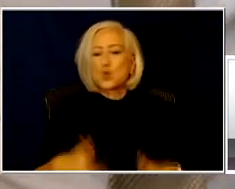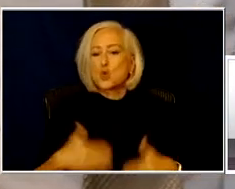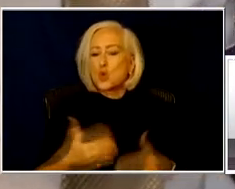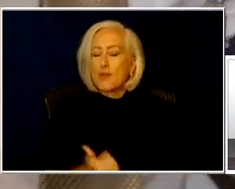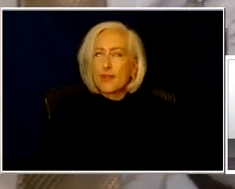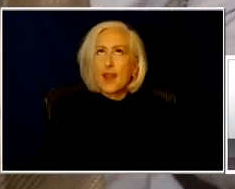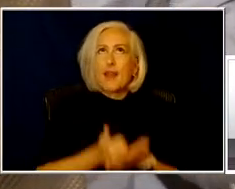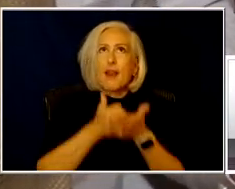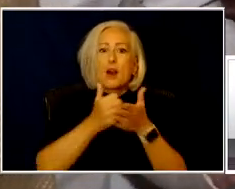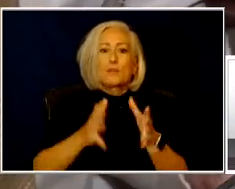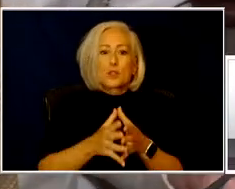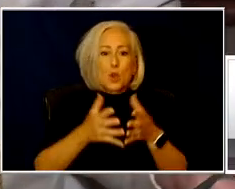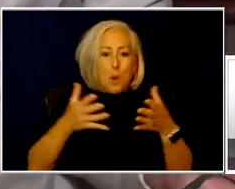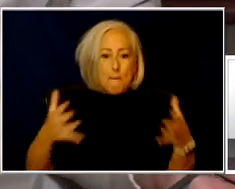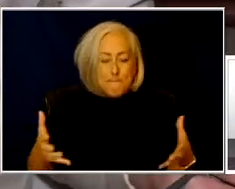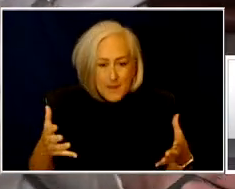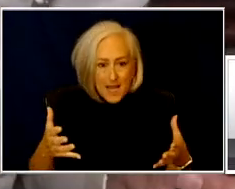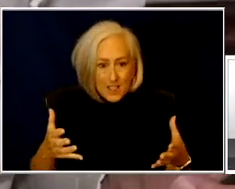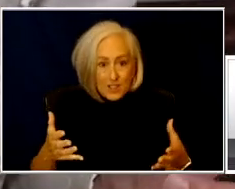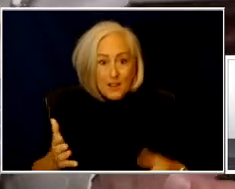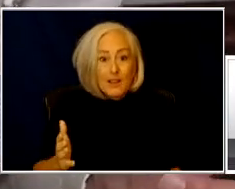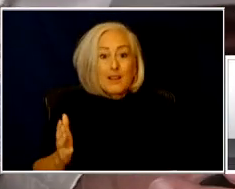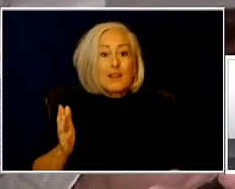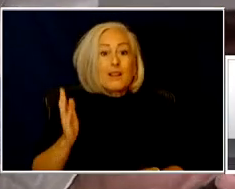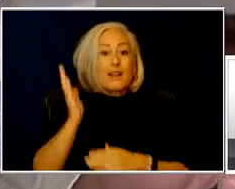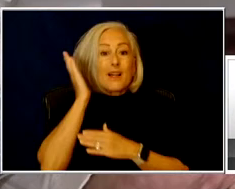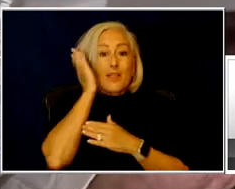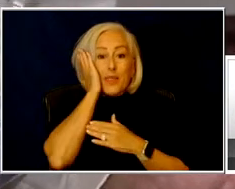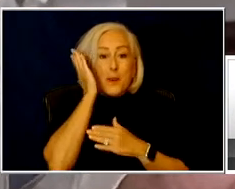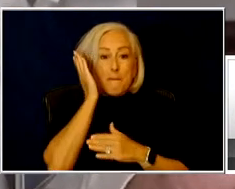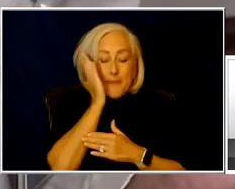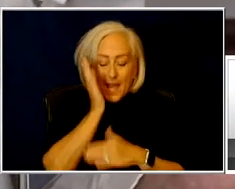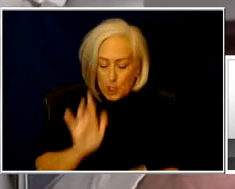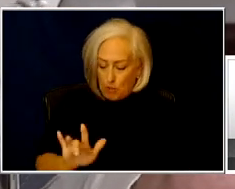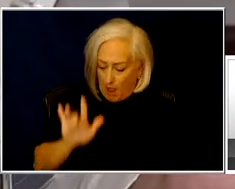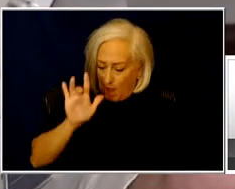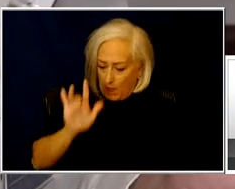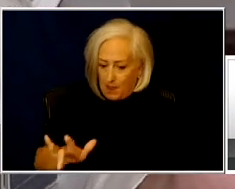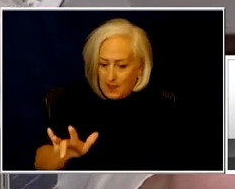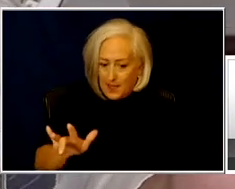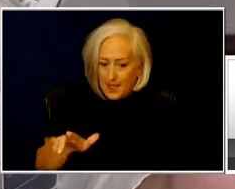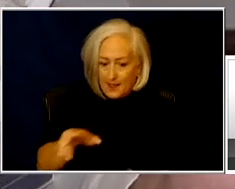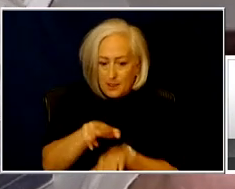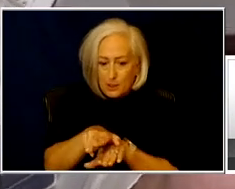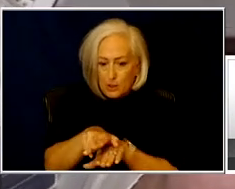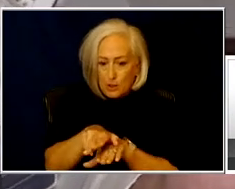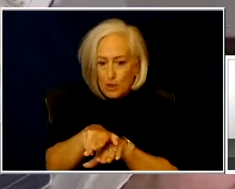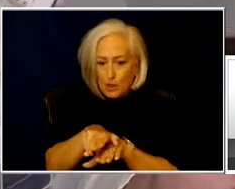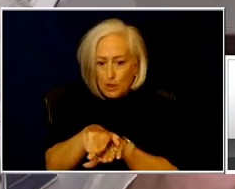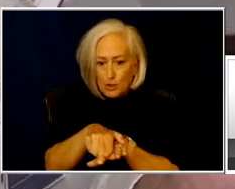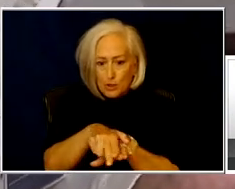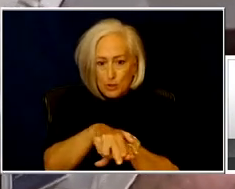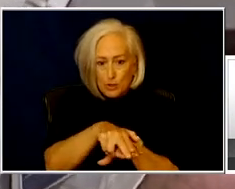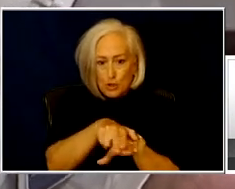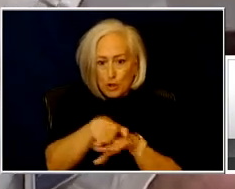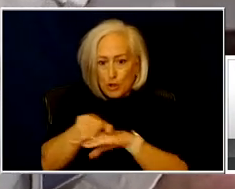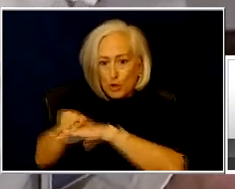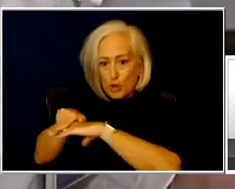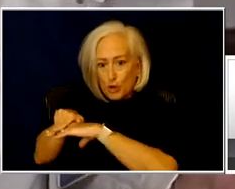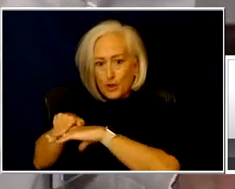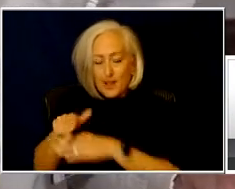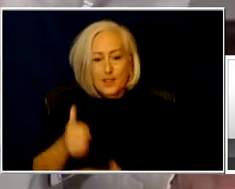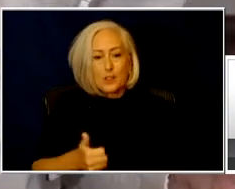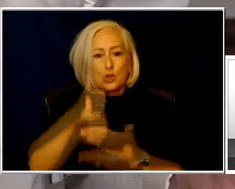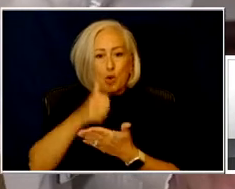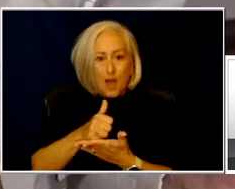that turn function on the bed here that she was just talking about is so helpful trying to shift their weight every two